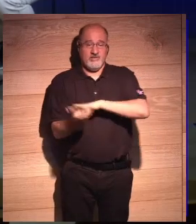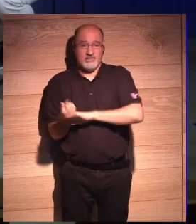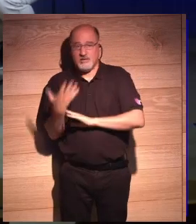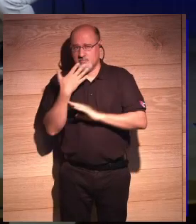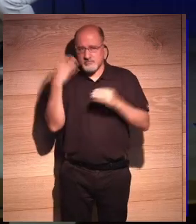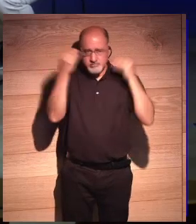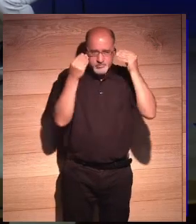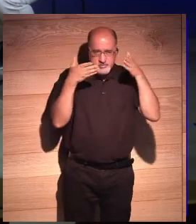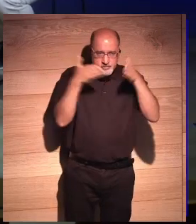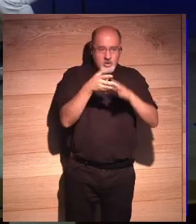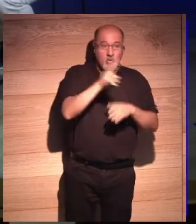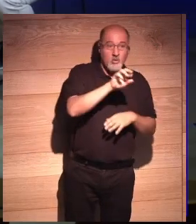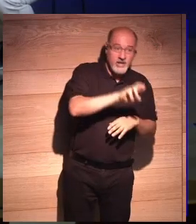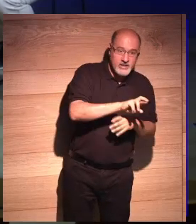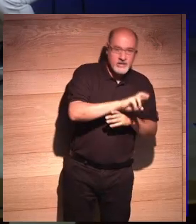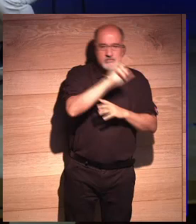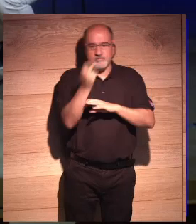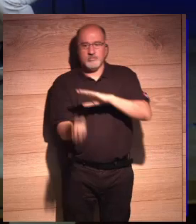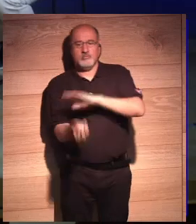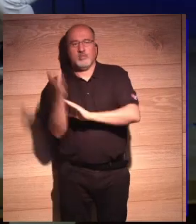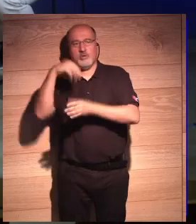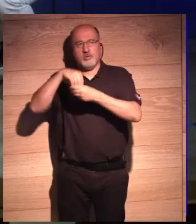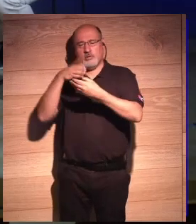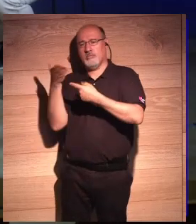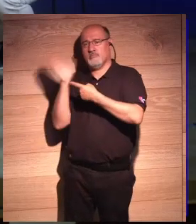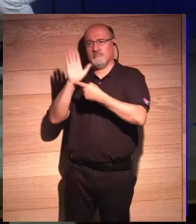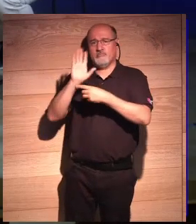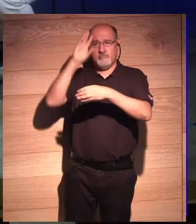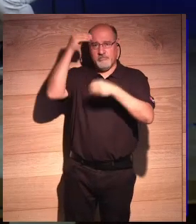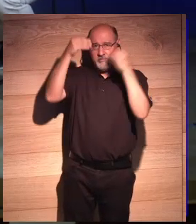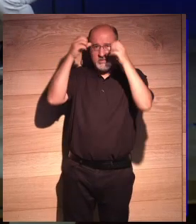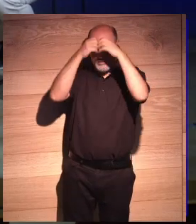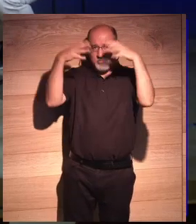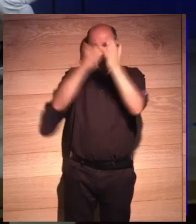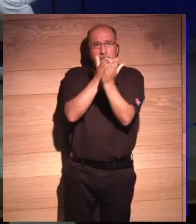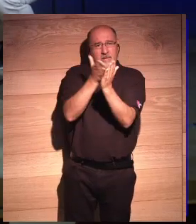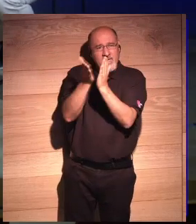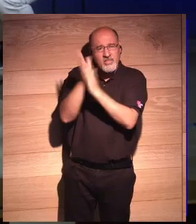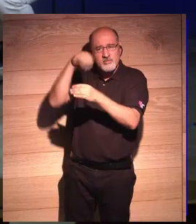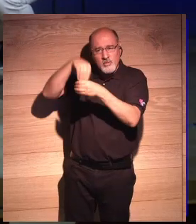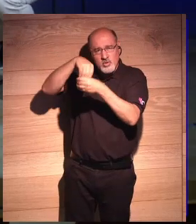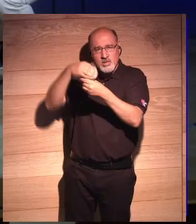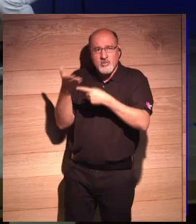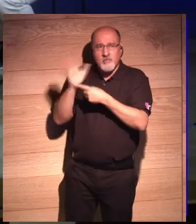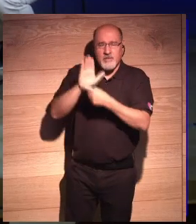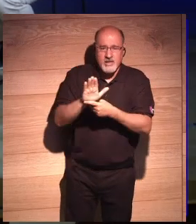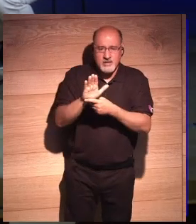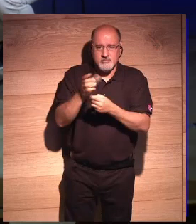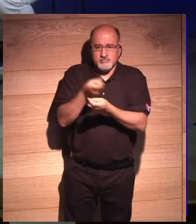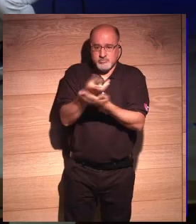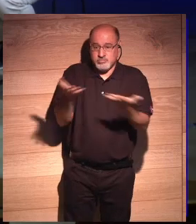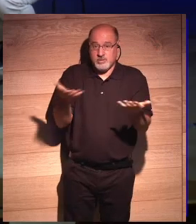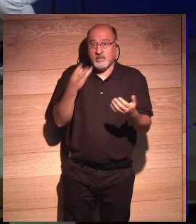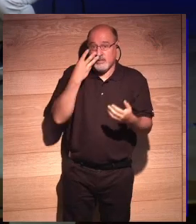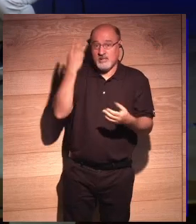only thinking of a VR. People that are creating contents because of all these means that we have, and we are